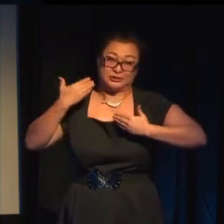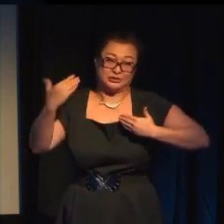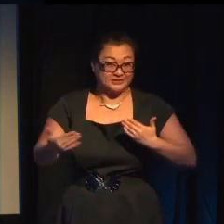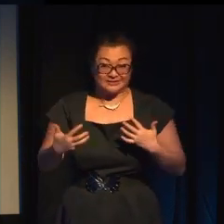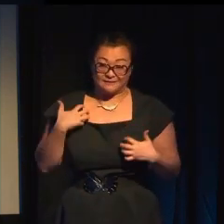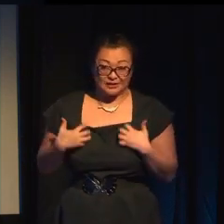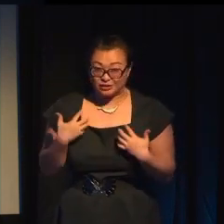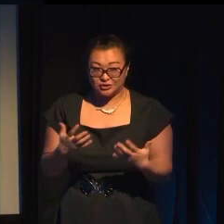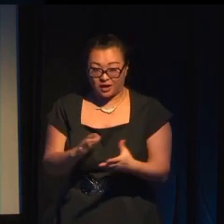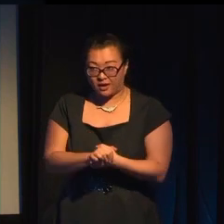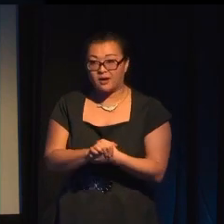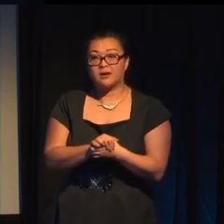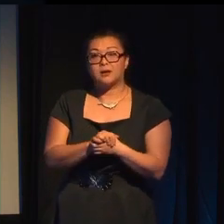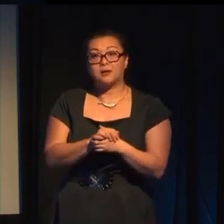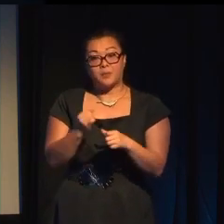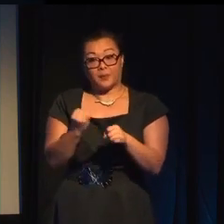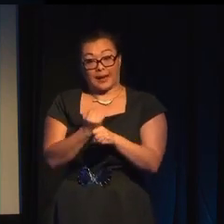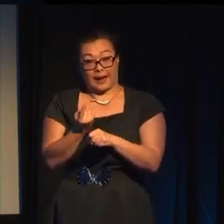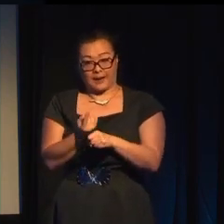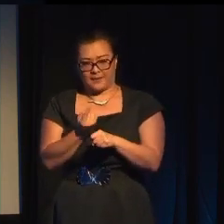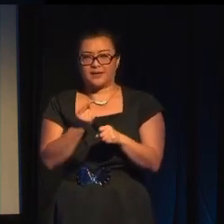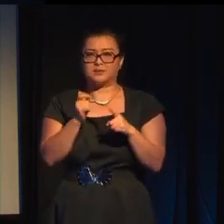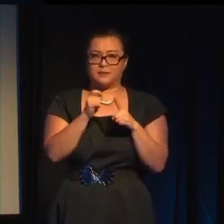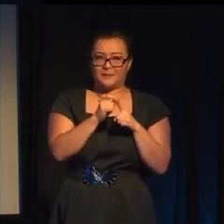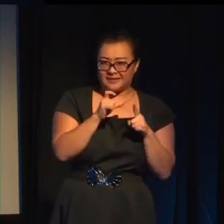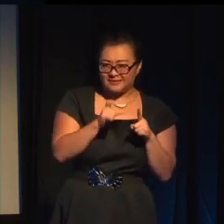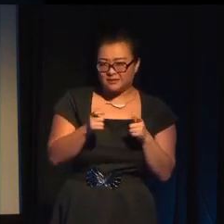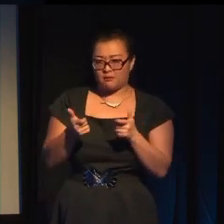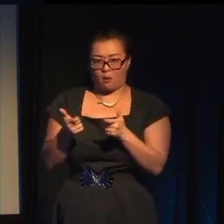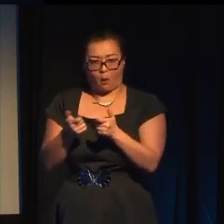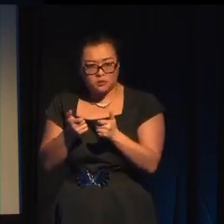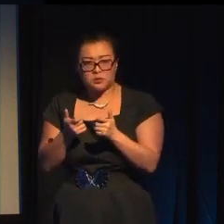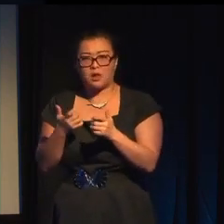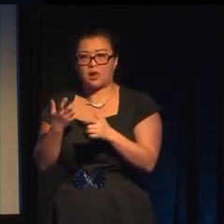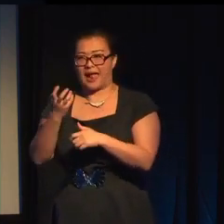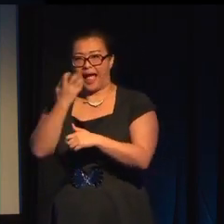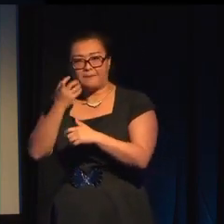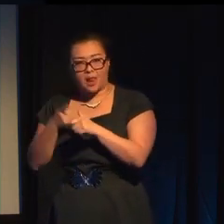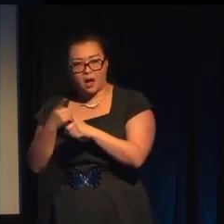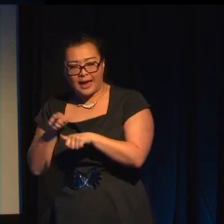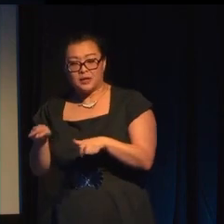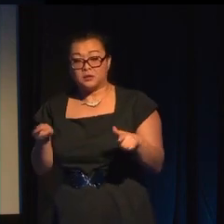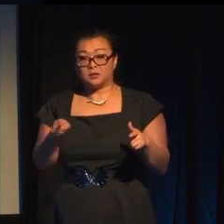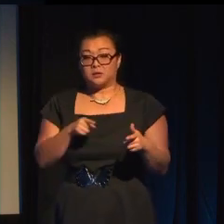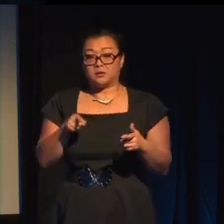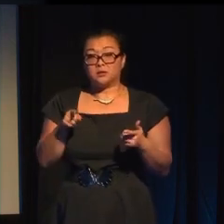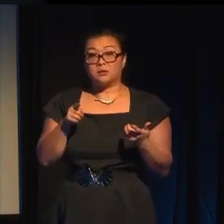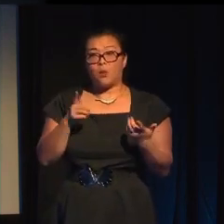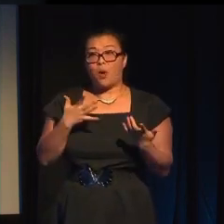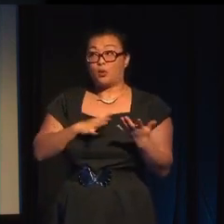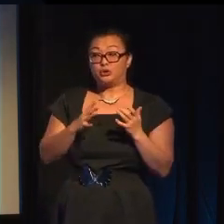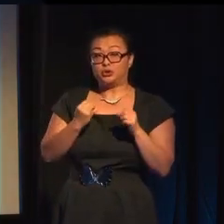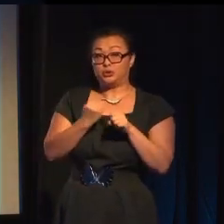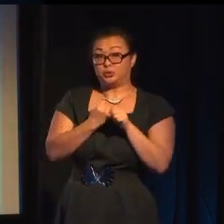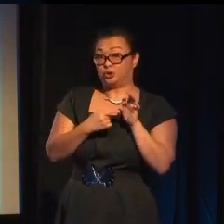And the game is PC, console, Apple Arcade. And what I'd like to do is show